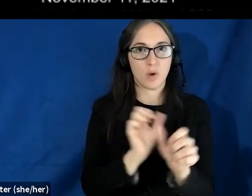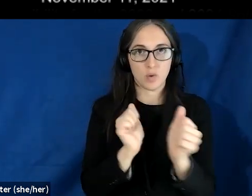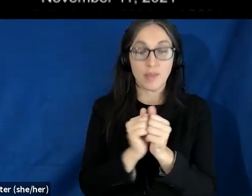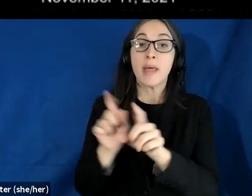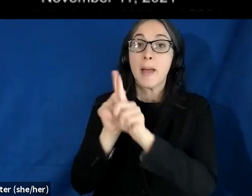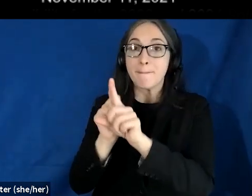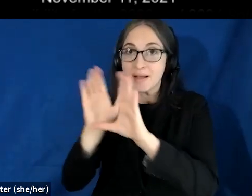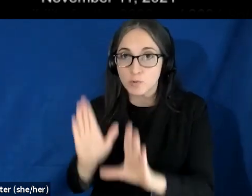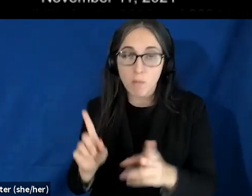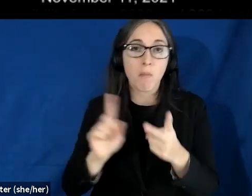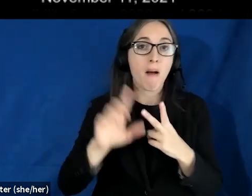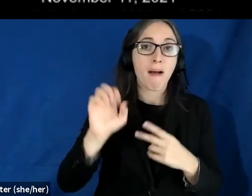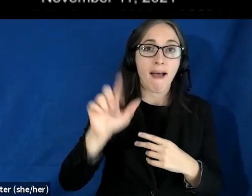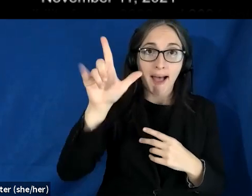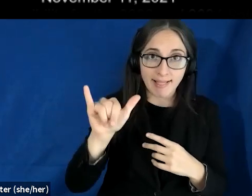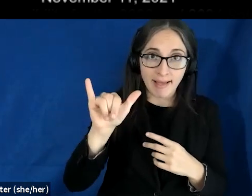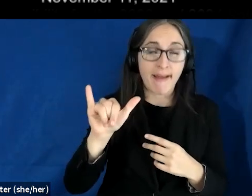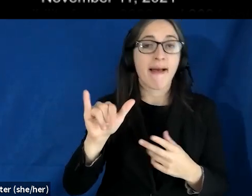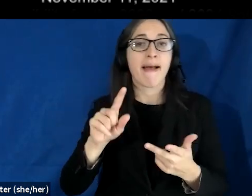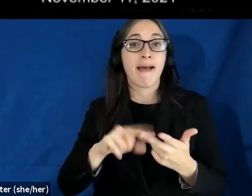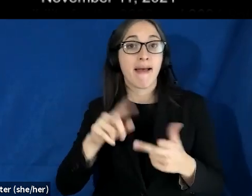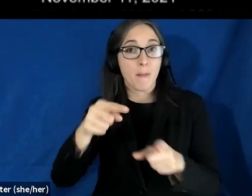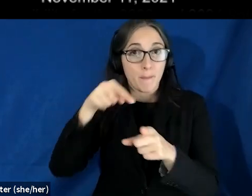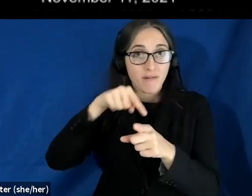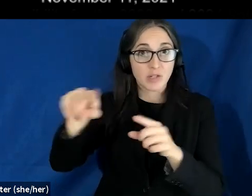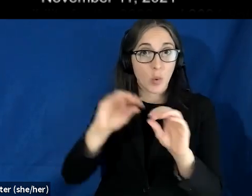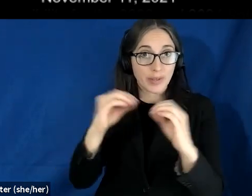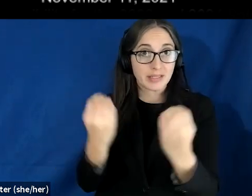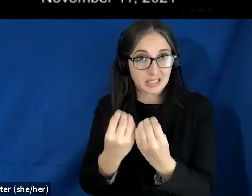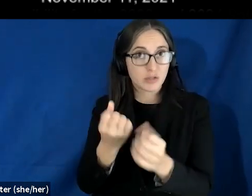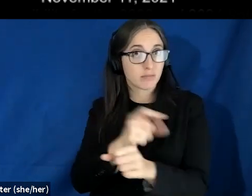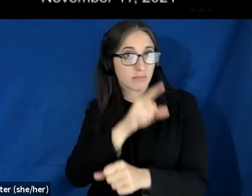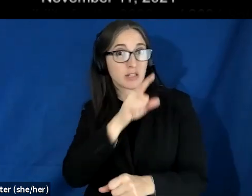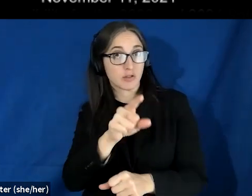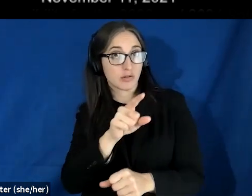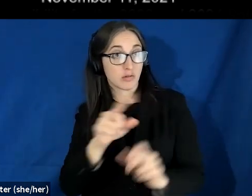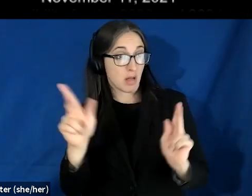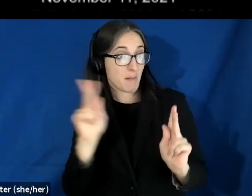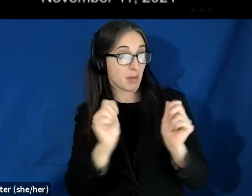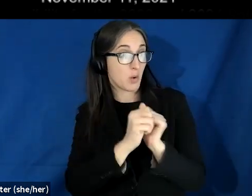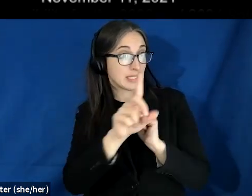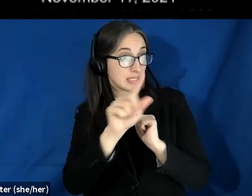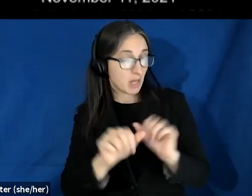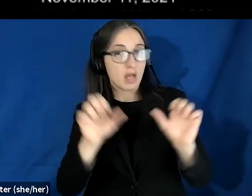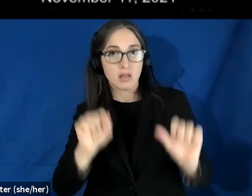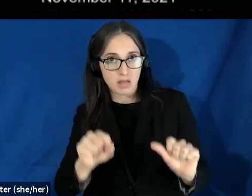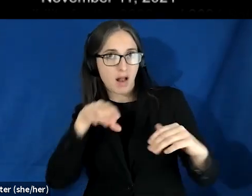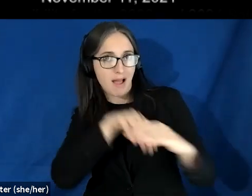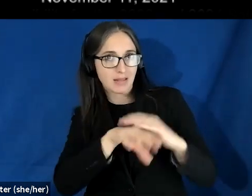professional organizations to help them make their conferences accessible to people with disabilities. You're doing a great job here, by the